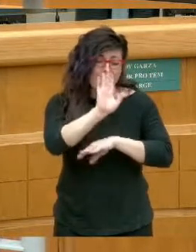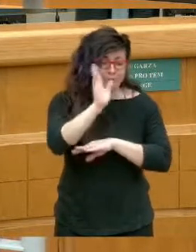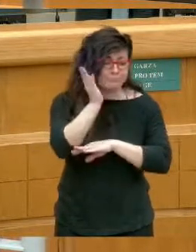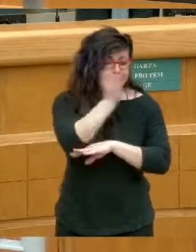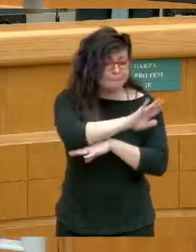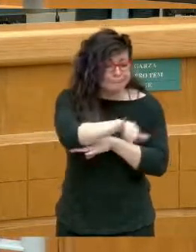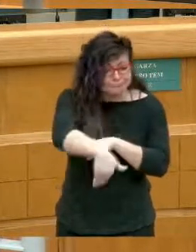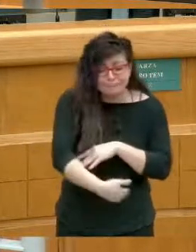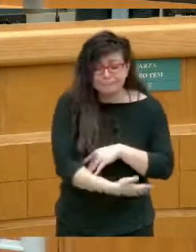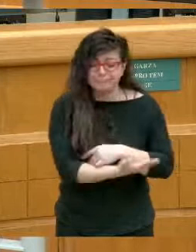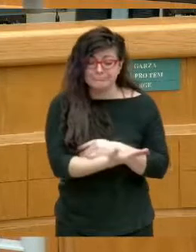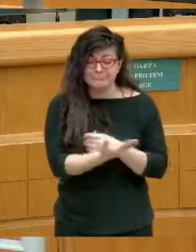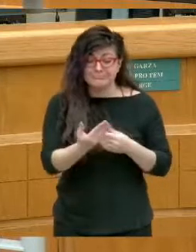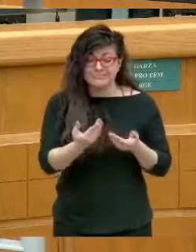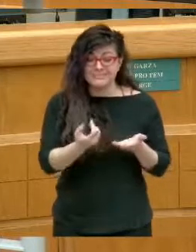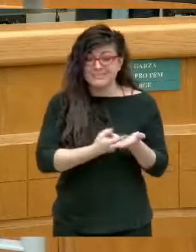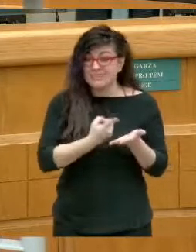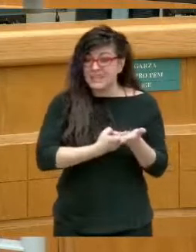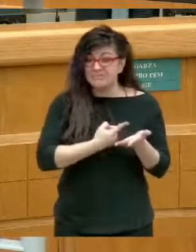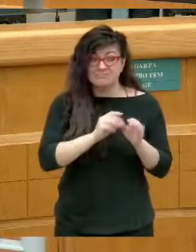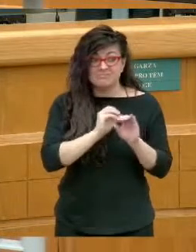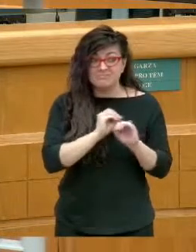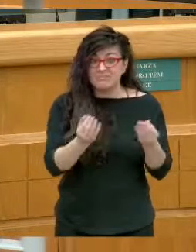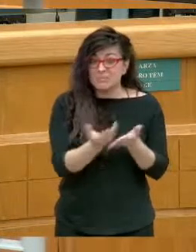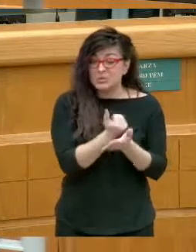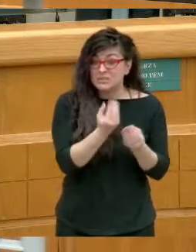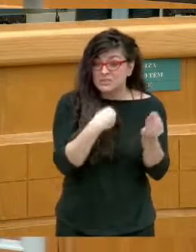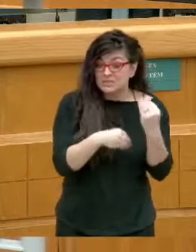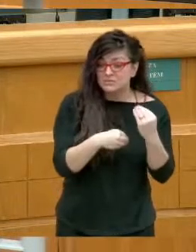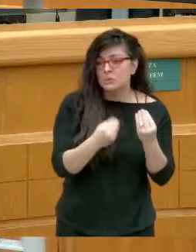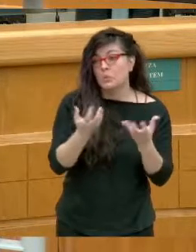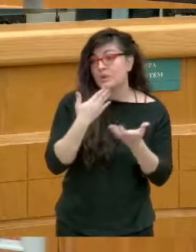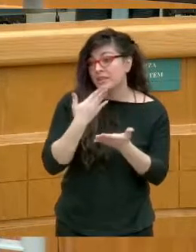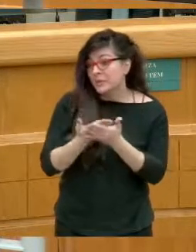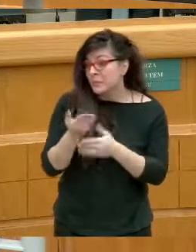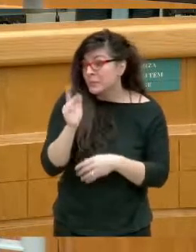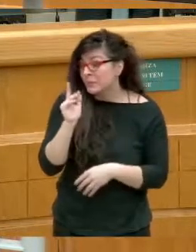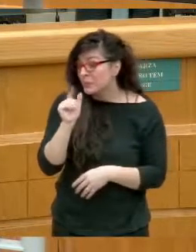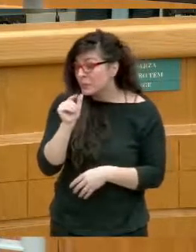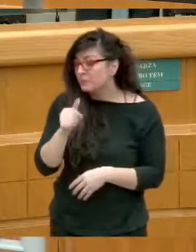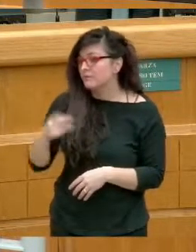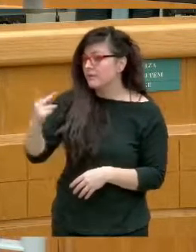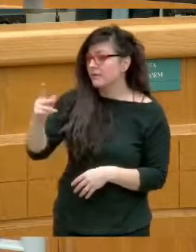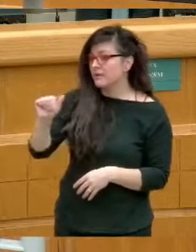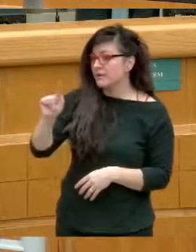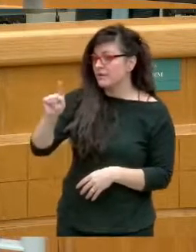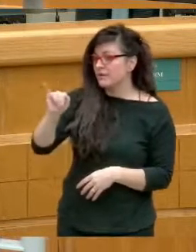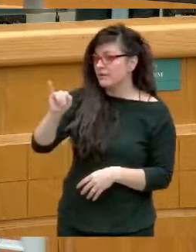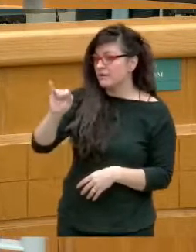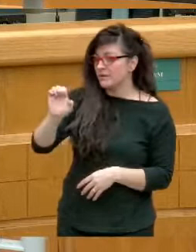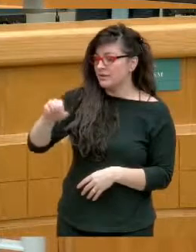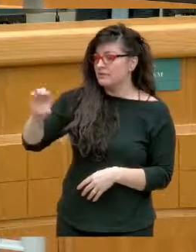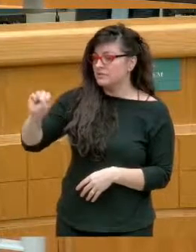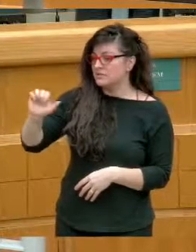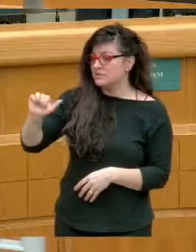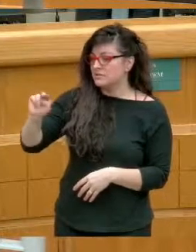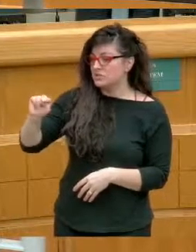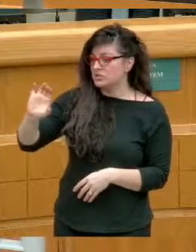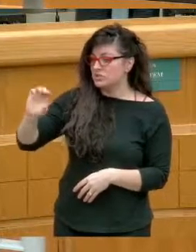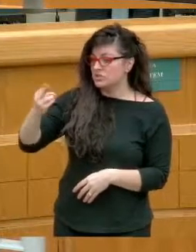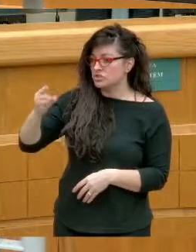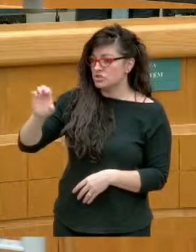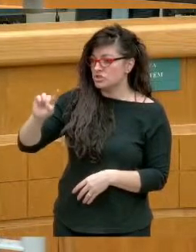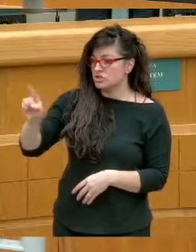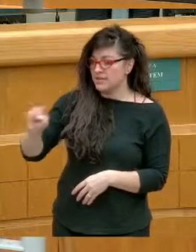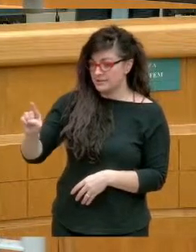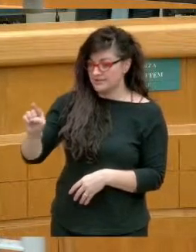So we want to thank Dr. Katie Sanchez from Houston, Texas, who donated lunch